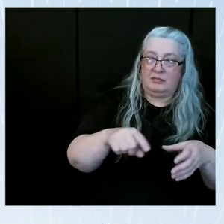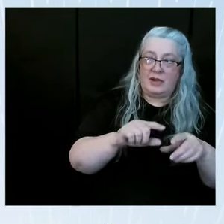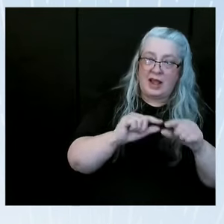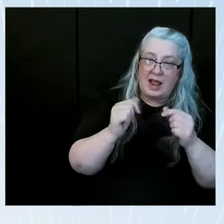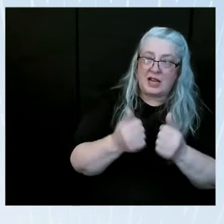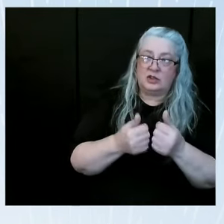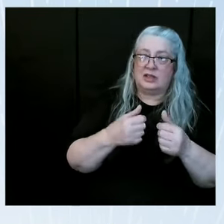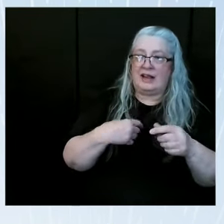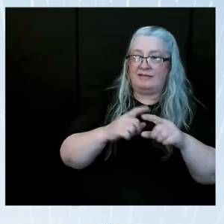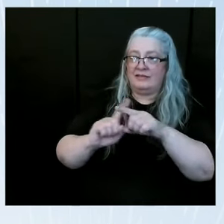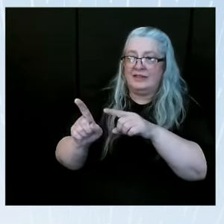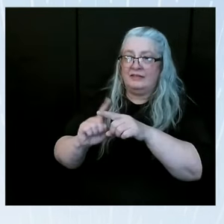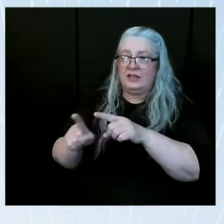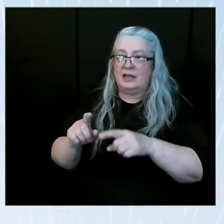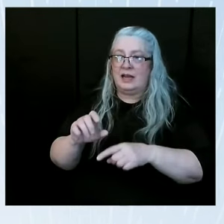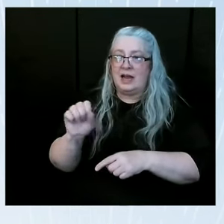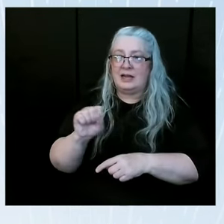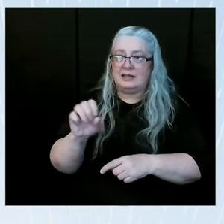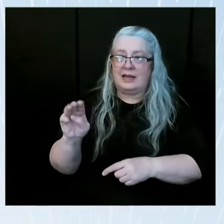issue of